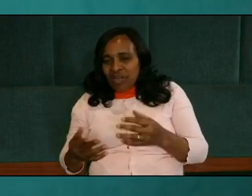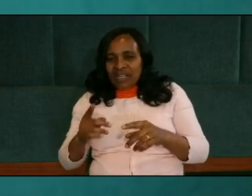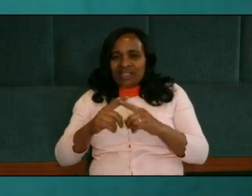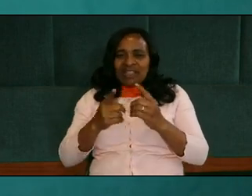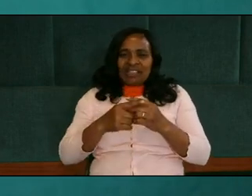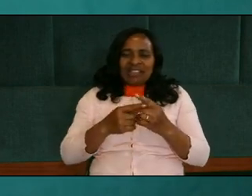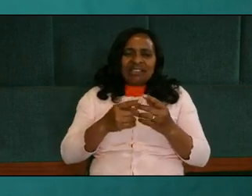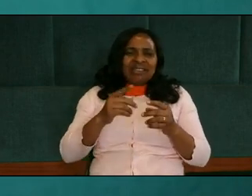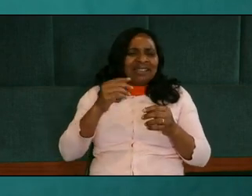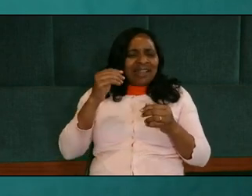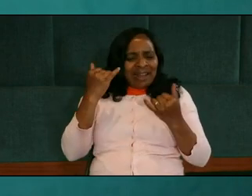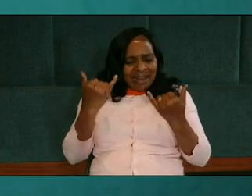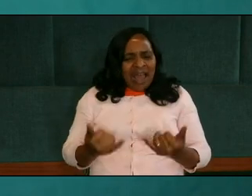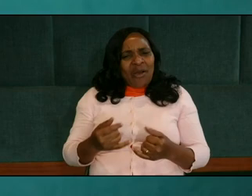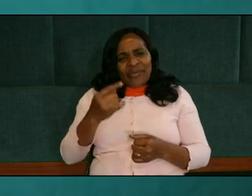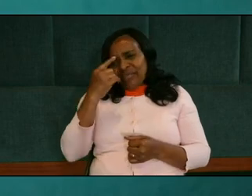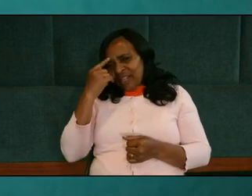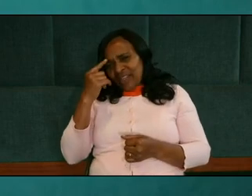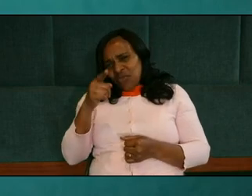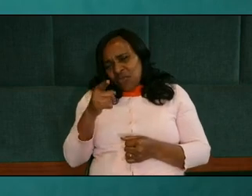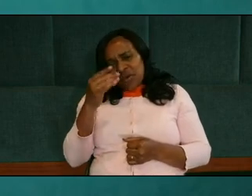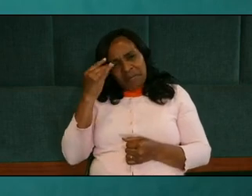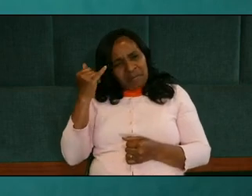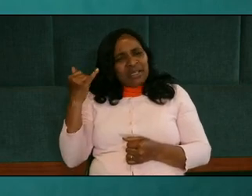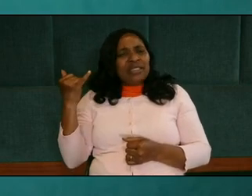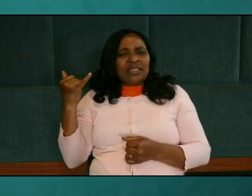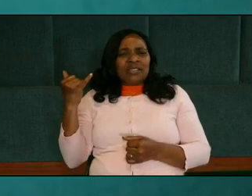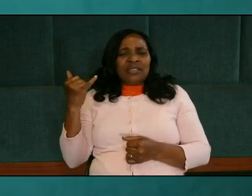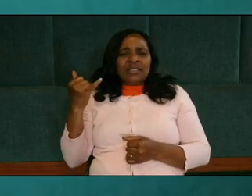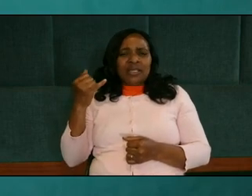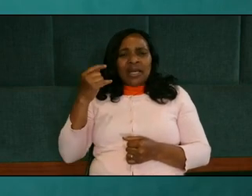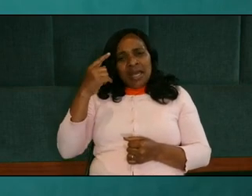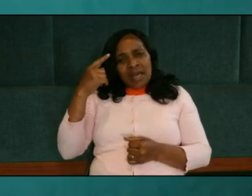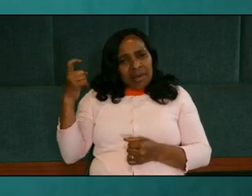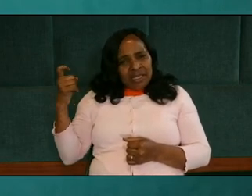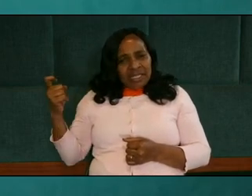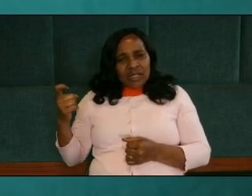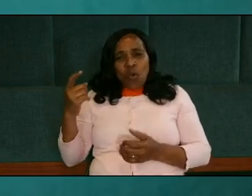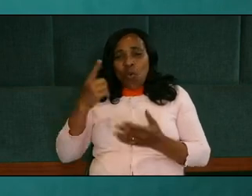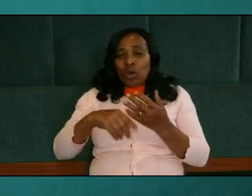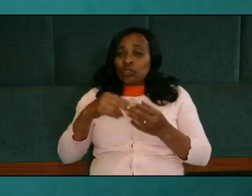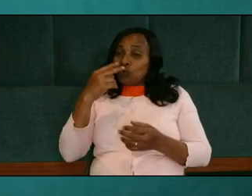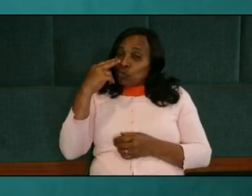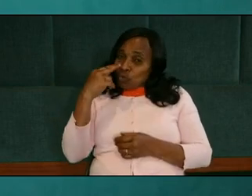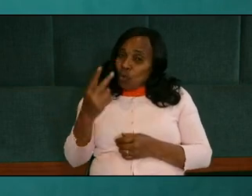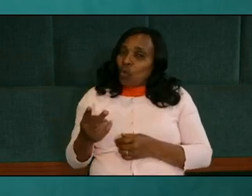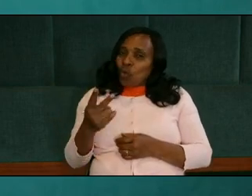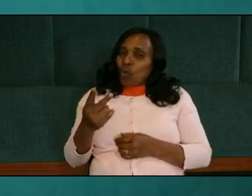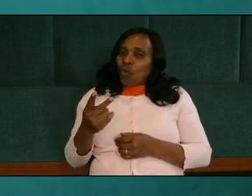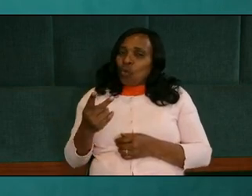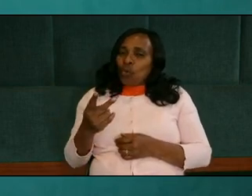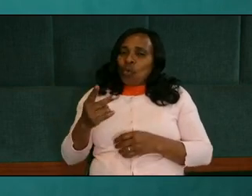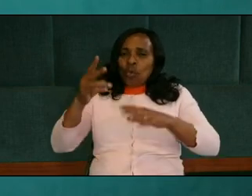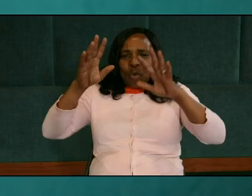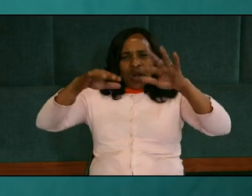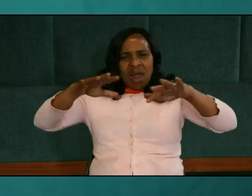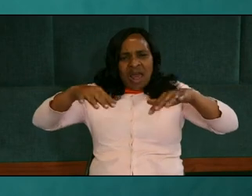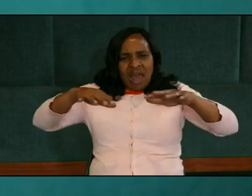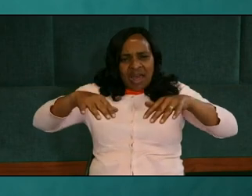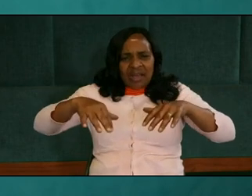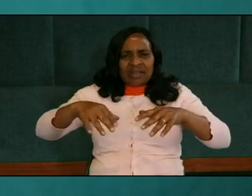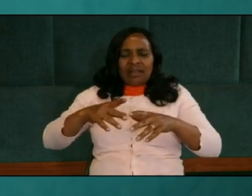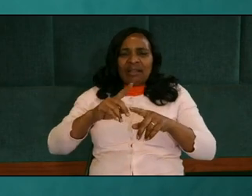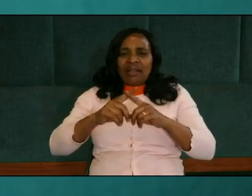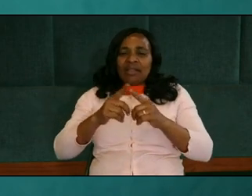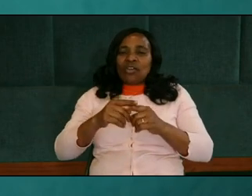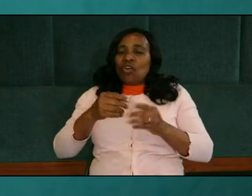head. But now I think, imagine like if you saw water rise. Like, we're used to rain. Now imagine if God